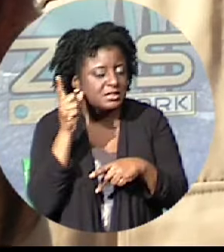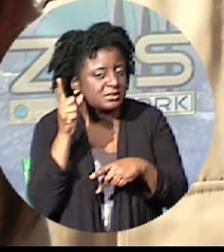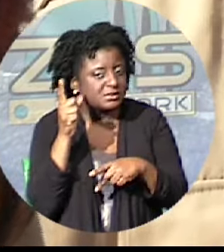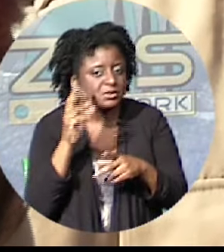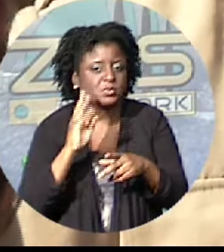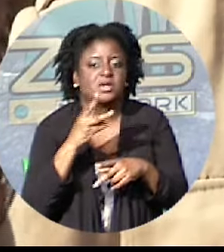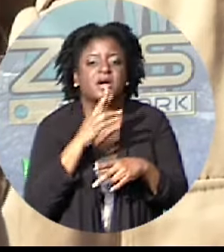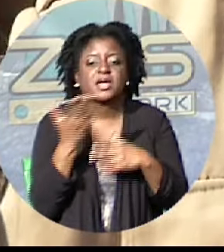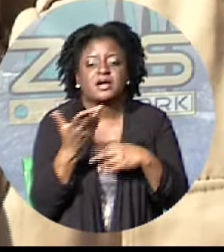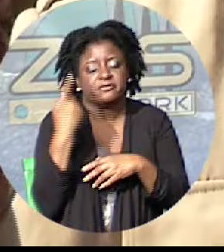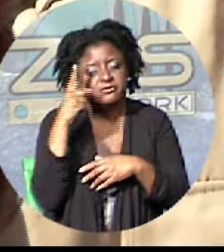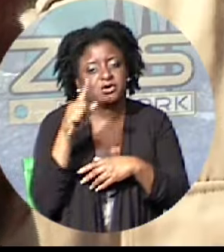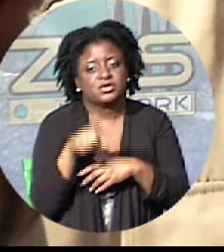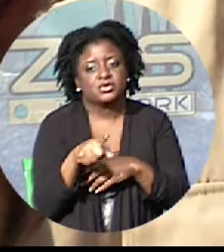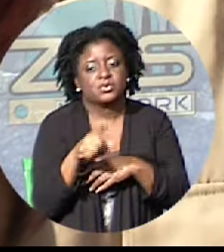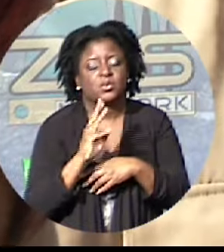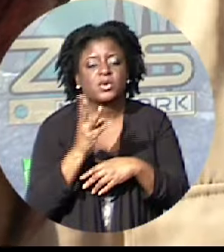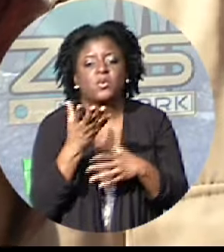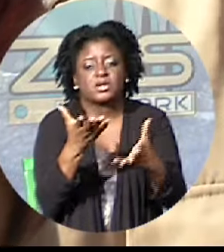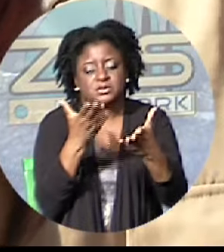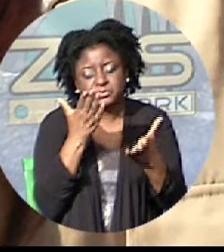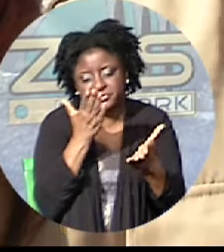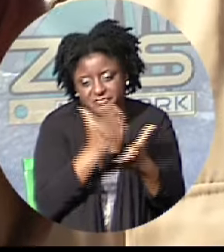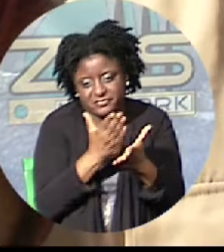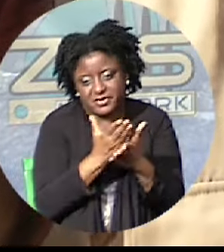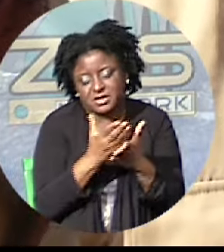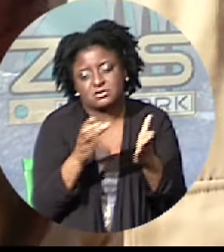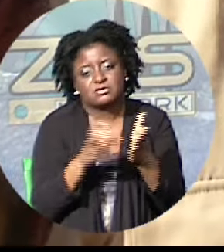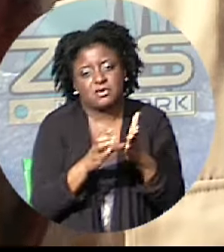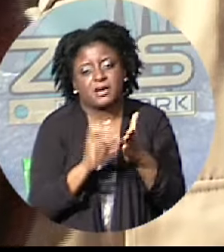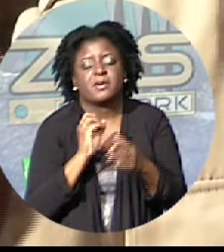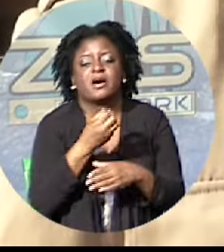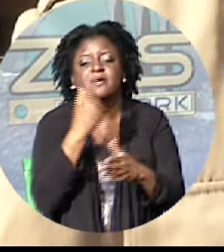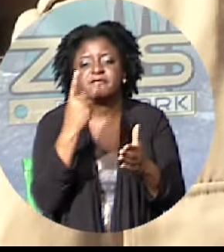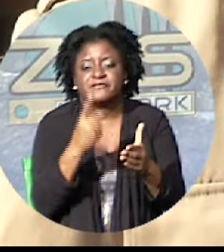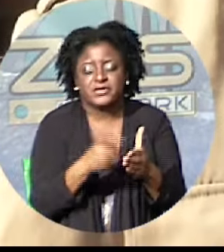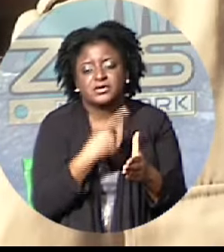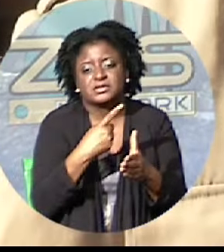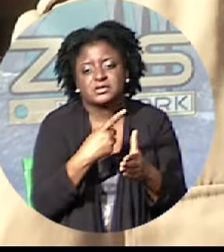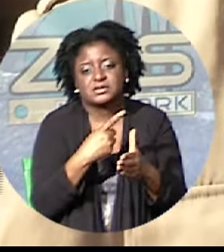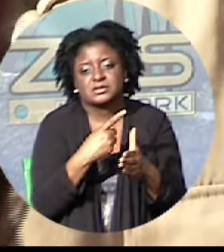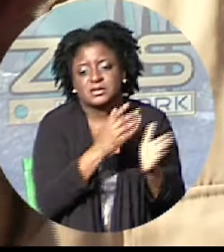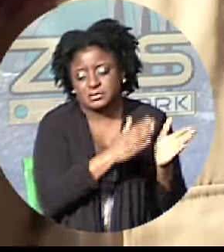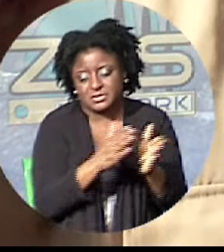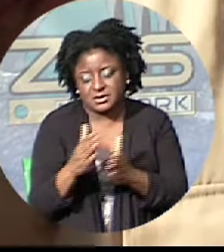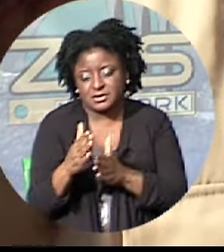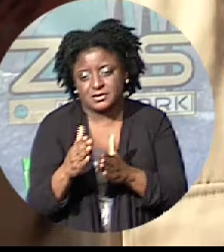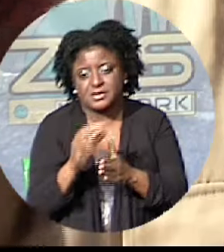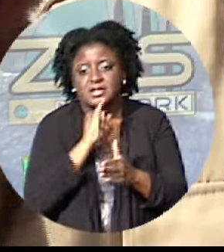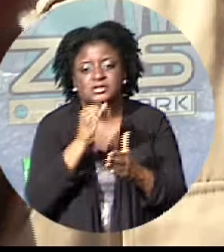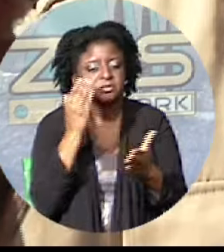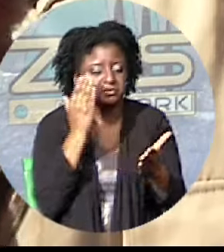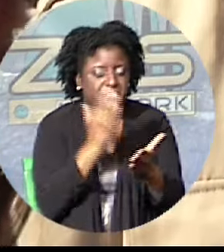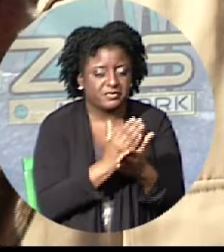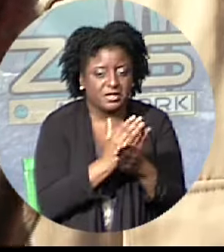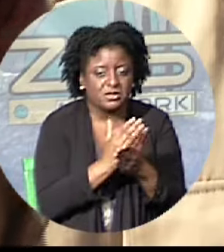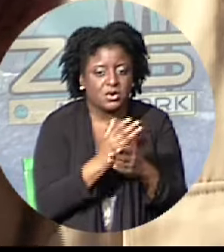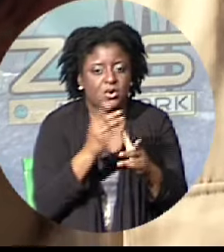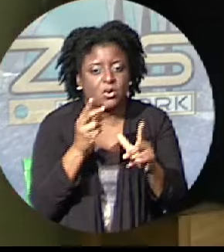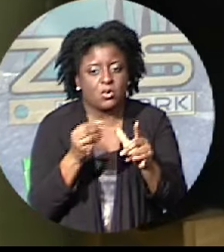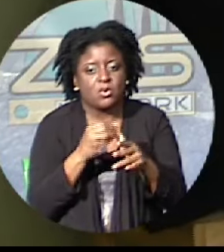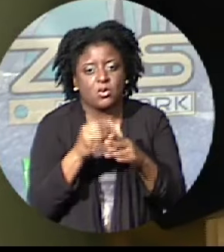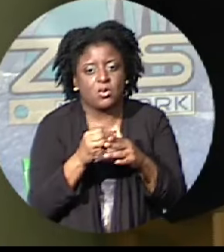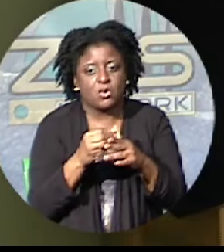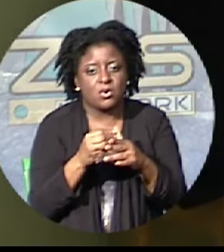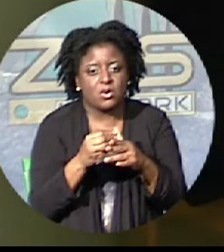you. We want to prevent crimes. Our first order of business is to prevent or detect crime before it